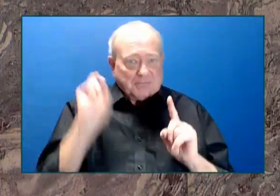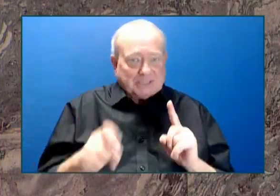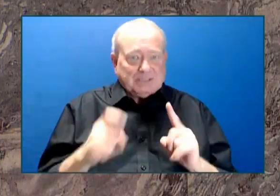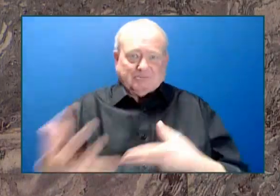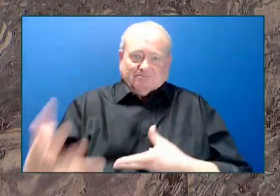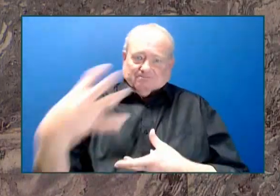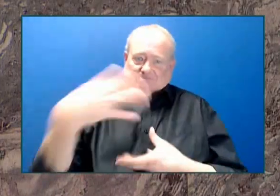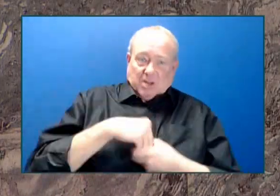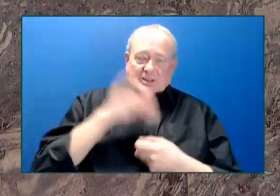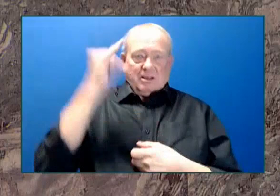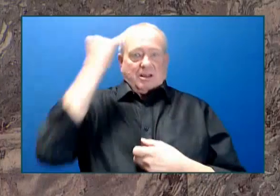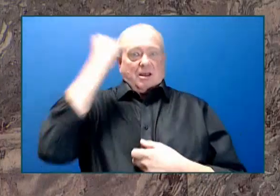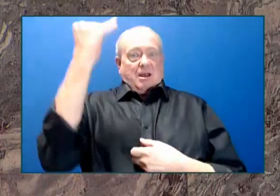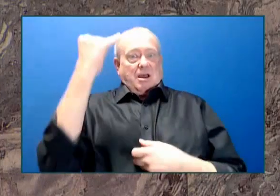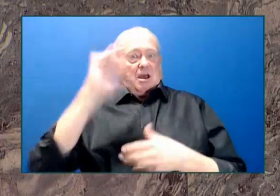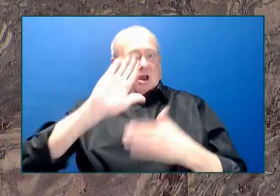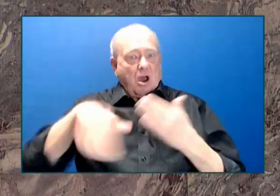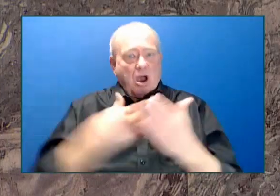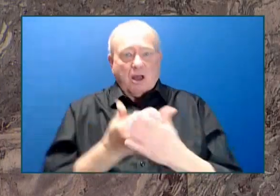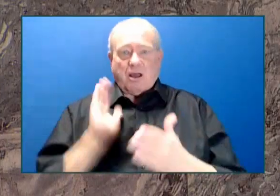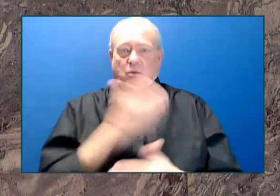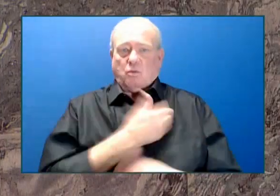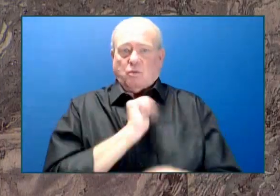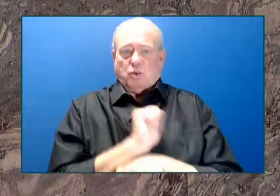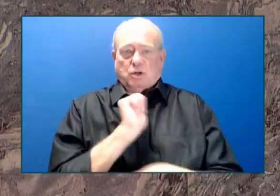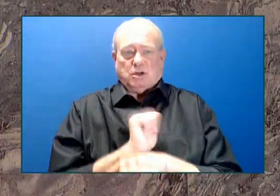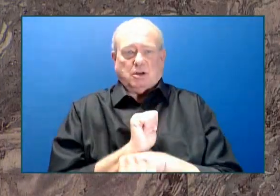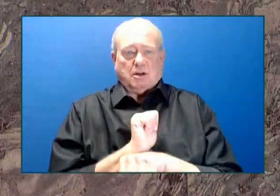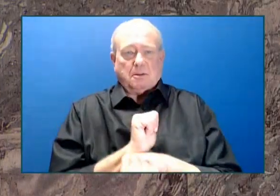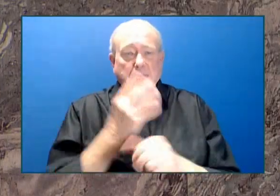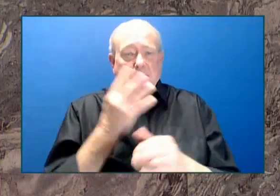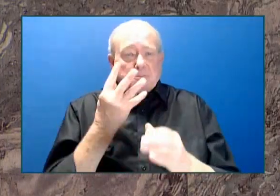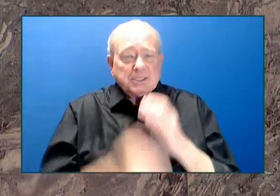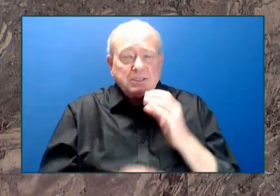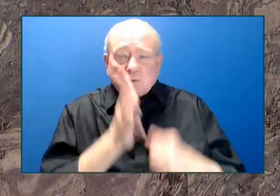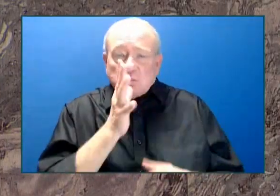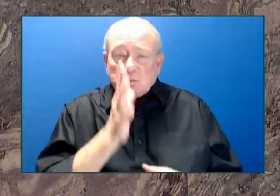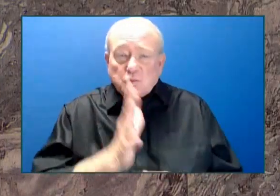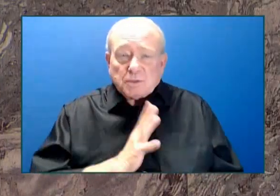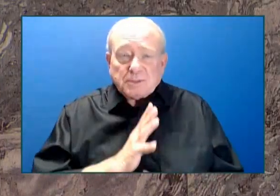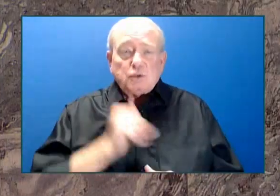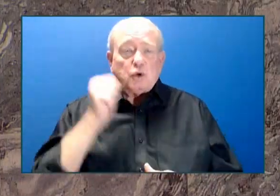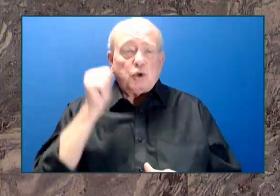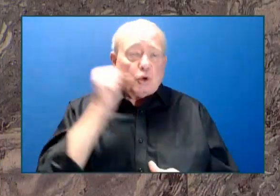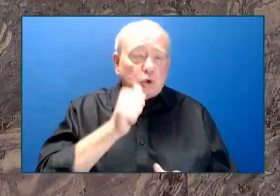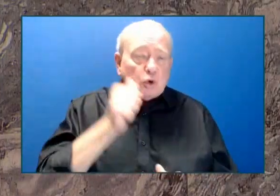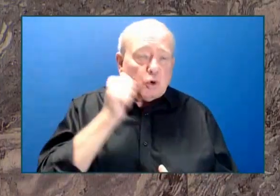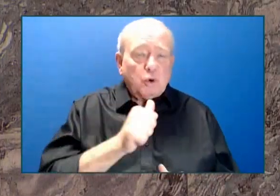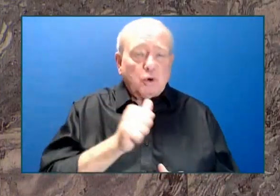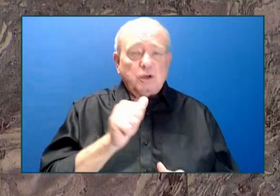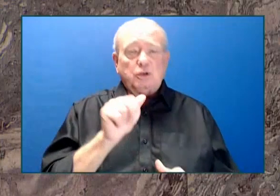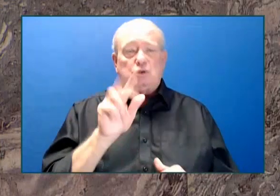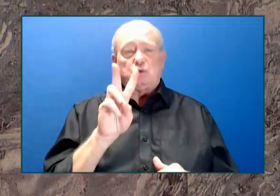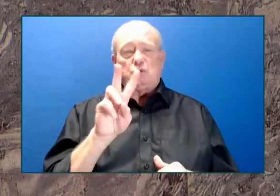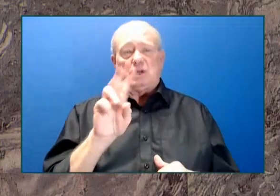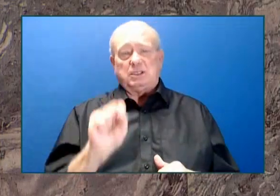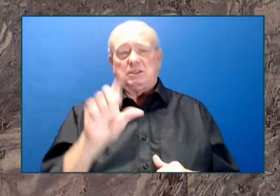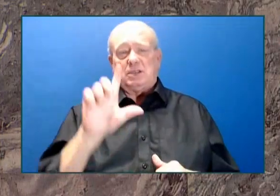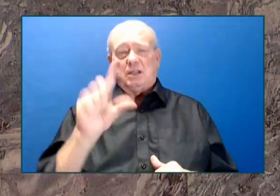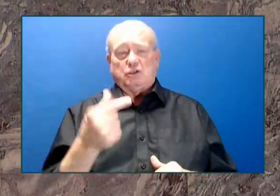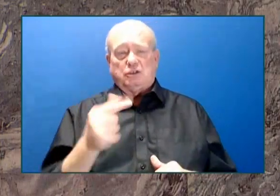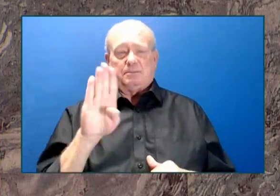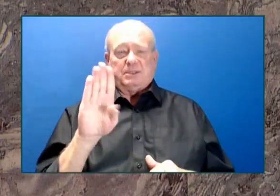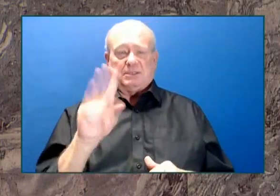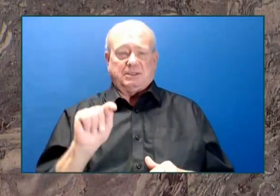women, girls, and 2S LGBTQ+ people are disproportionately vulnerable to gender-based violence due to